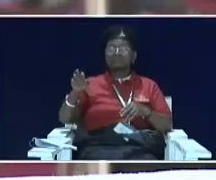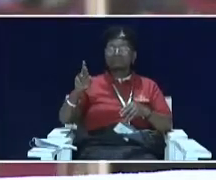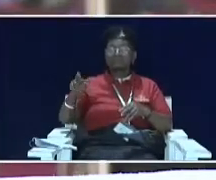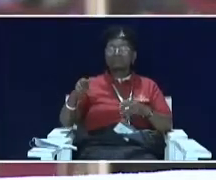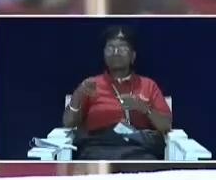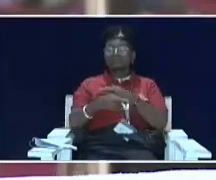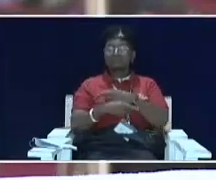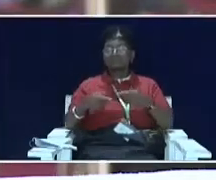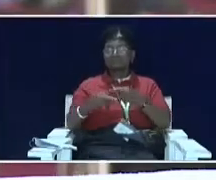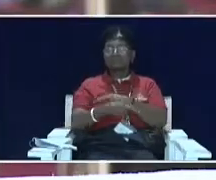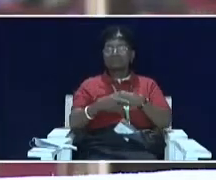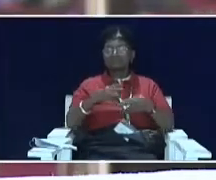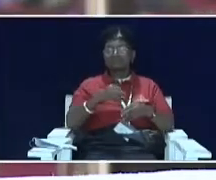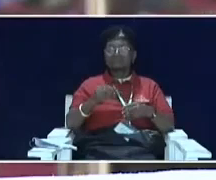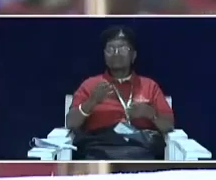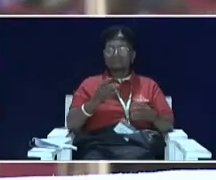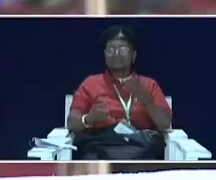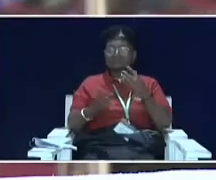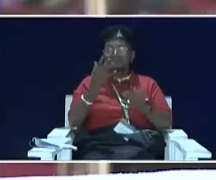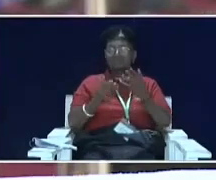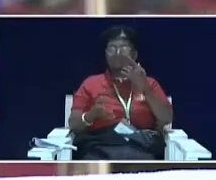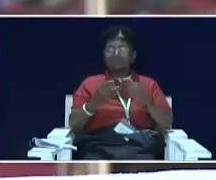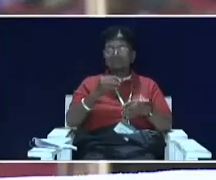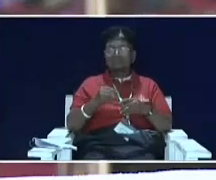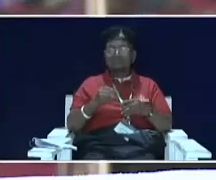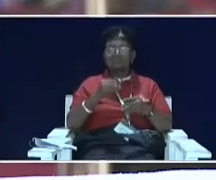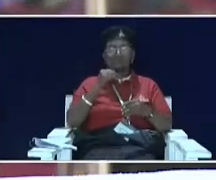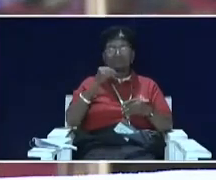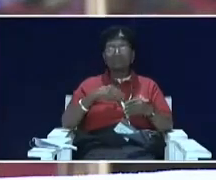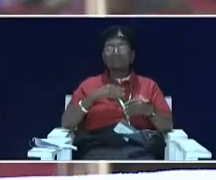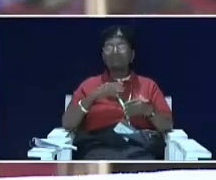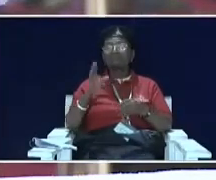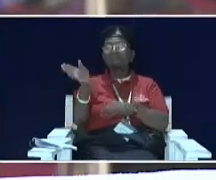And the fisherman began his job.